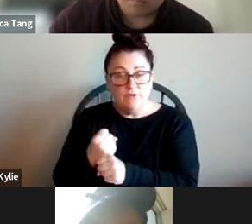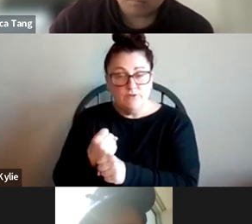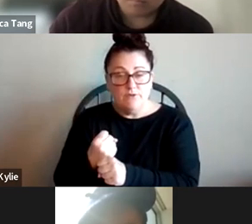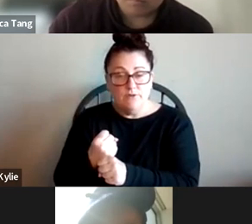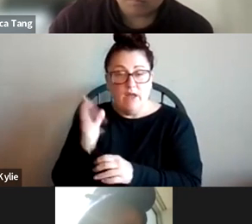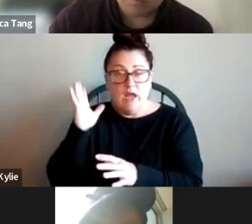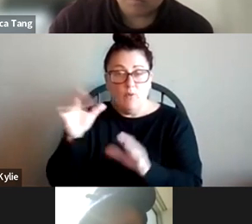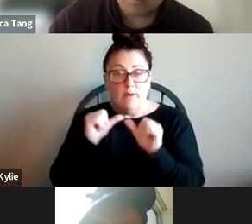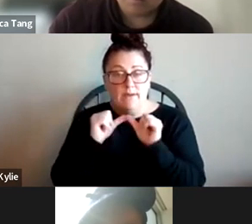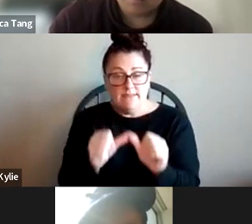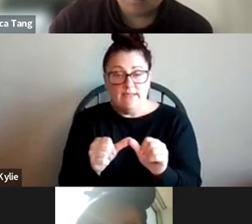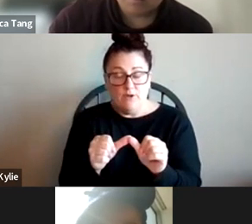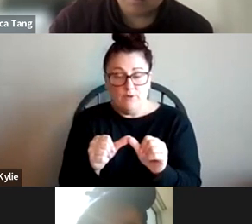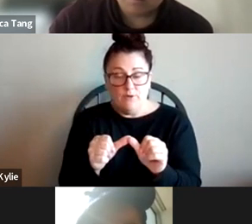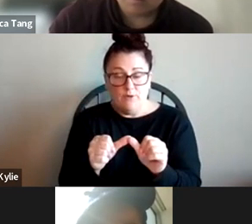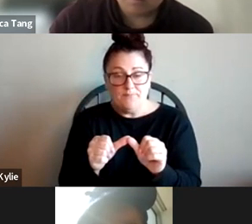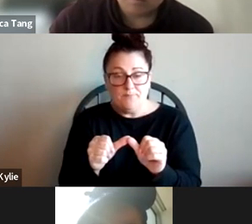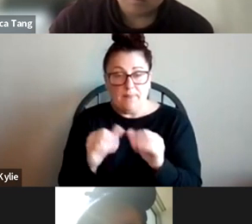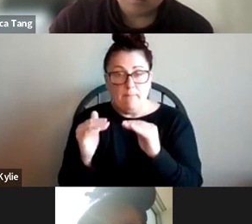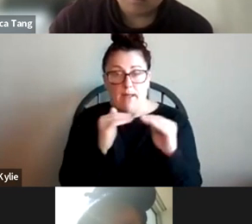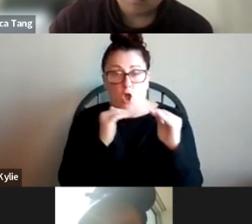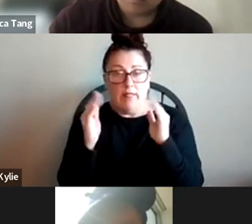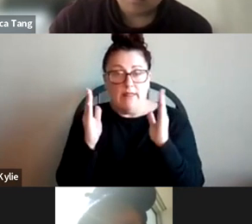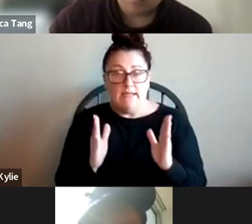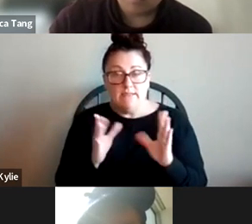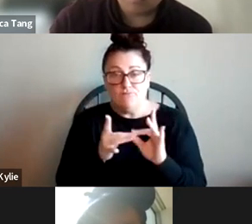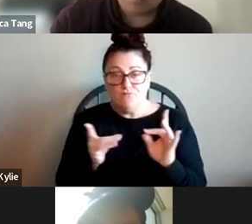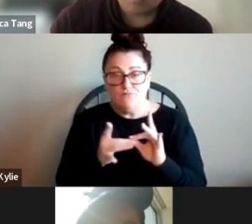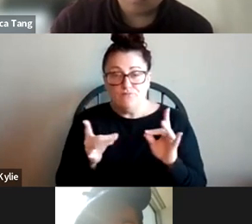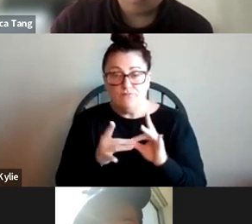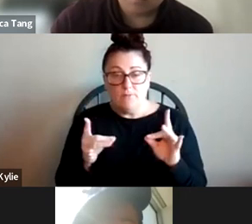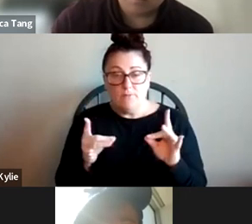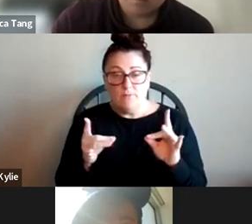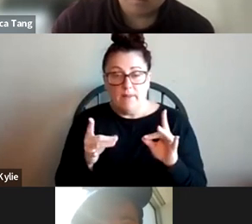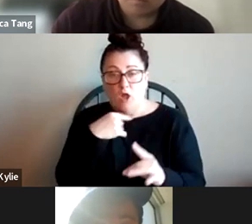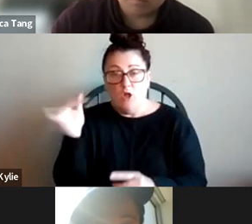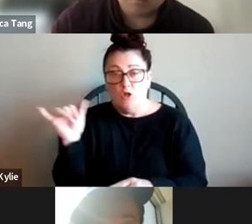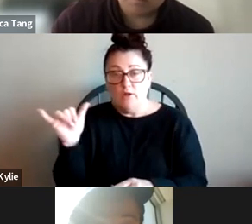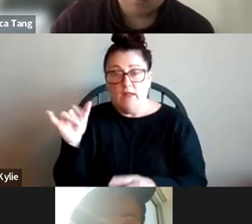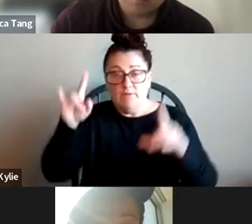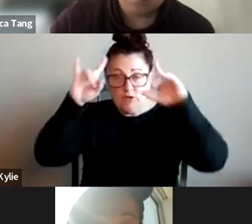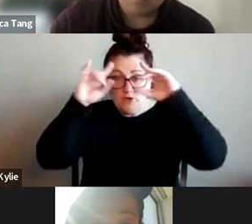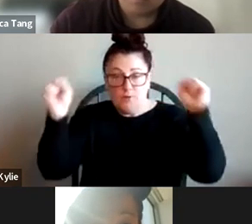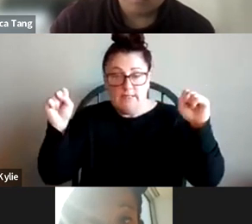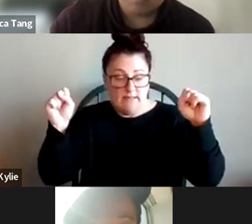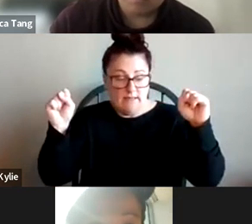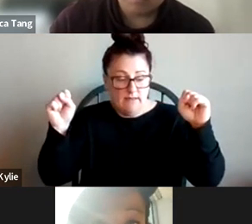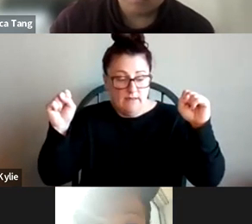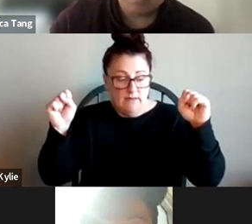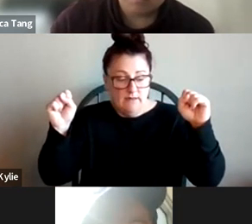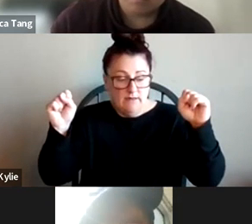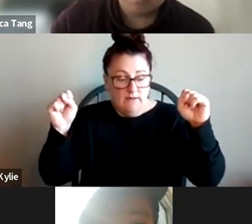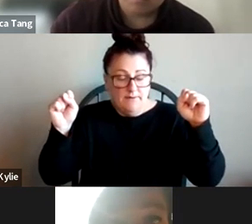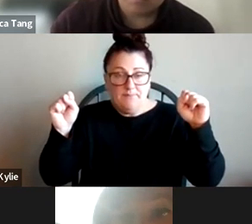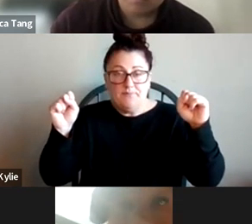I'm gonna continue the thread that my colleagues have started around what it would look like for a superintendent